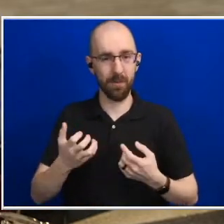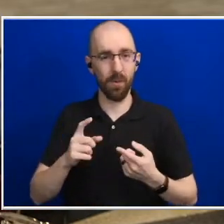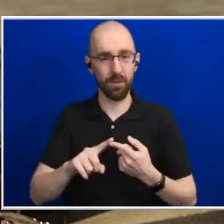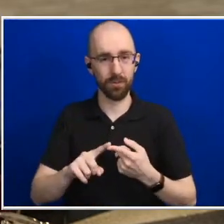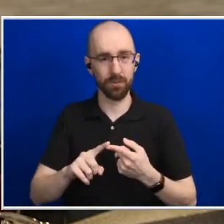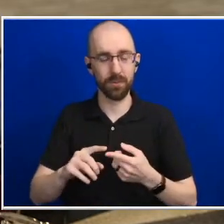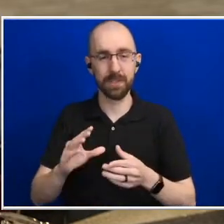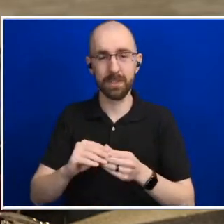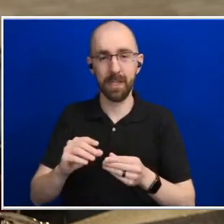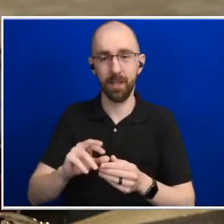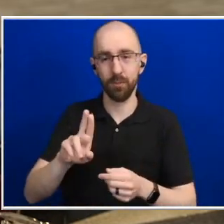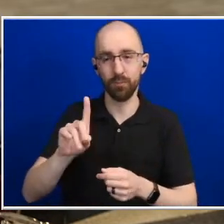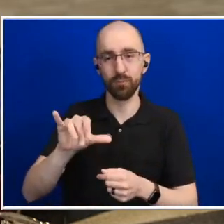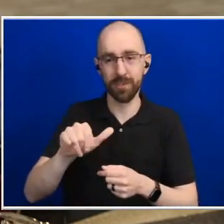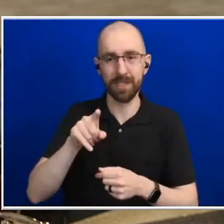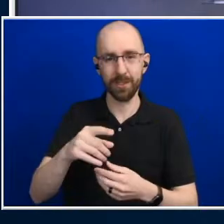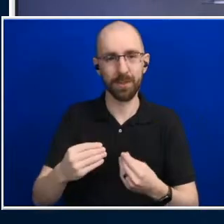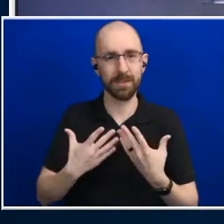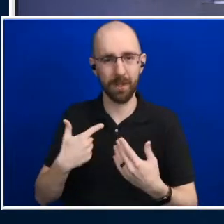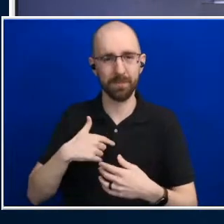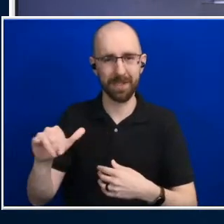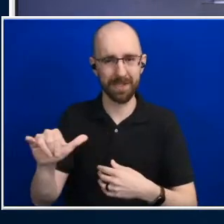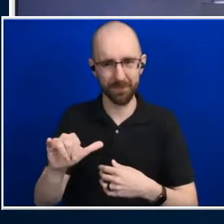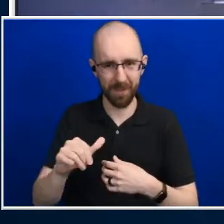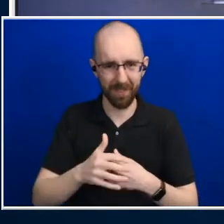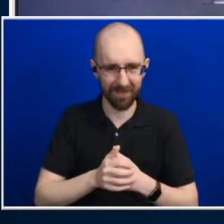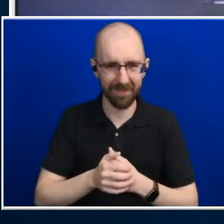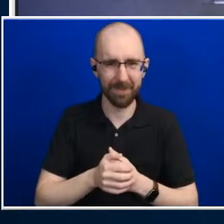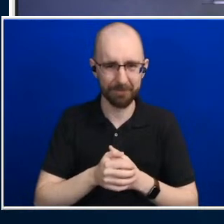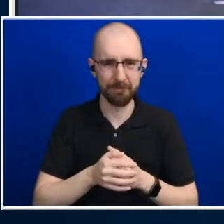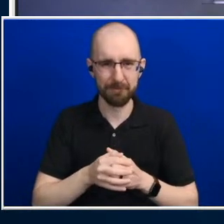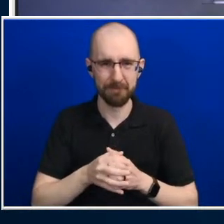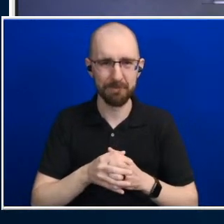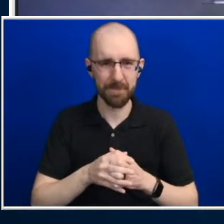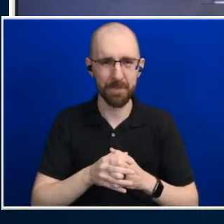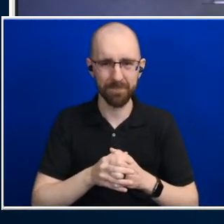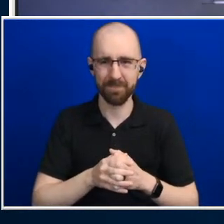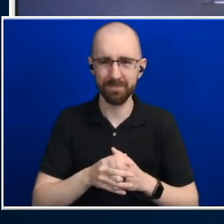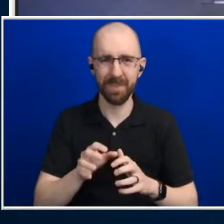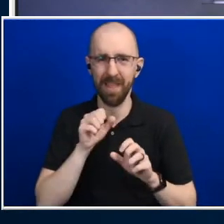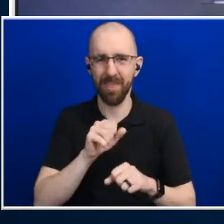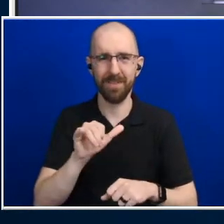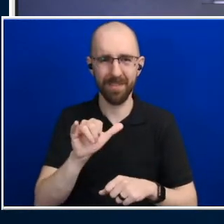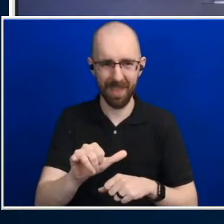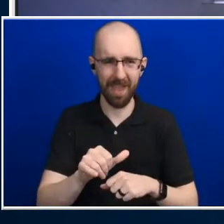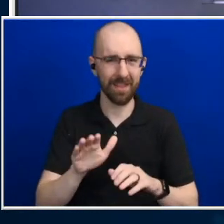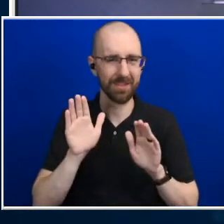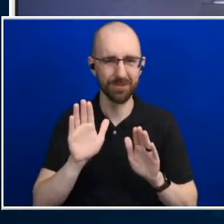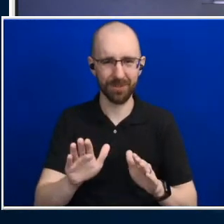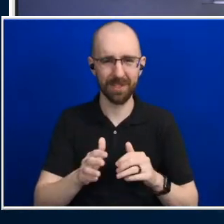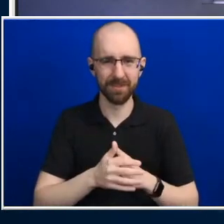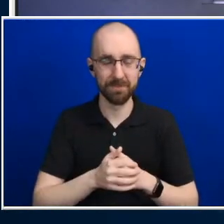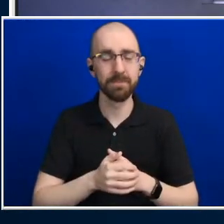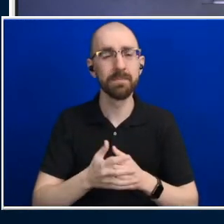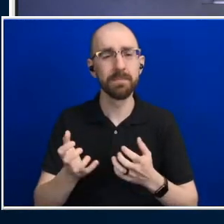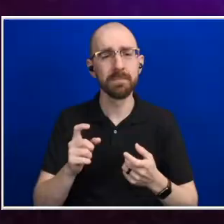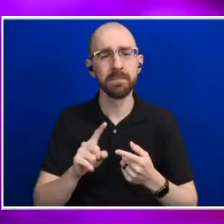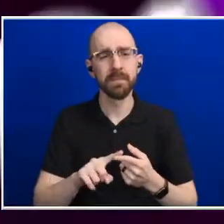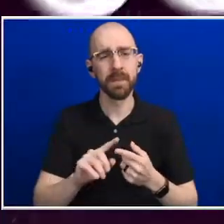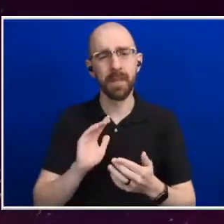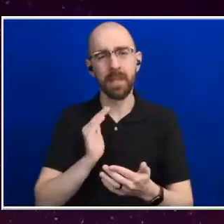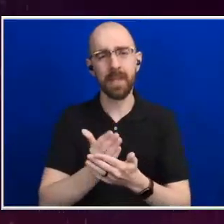inspire me as well, Hayden. Love that. That's so great. I want to get to some questions from